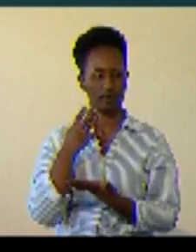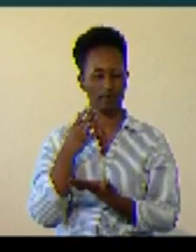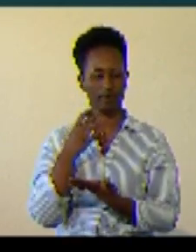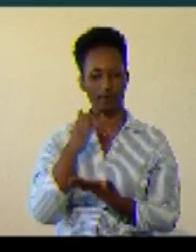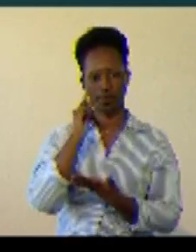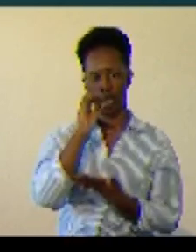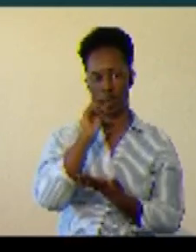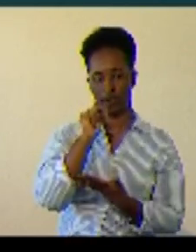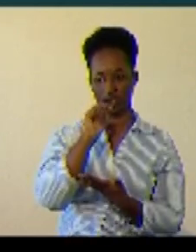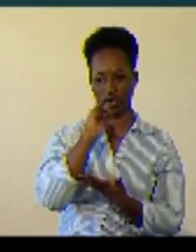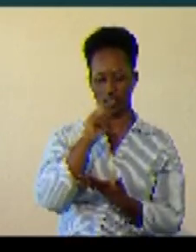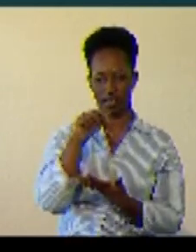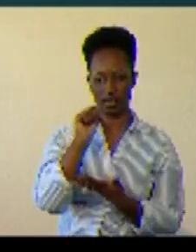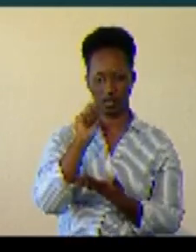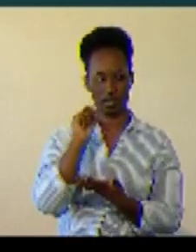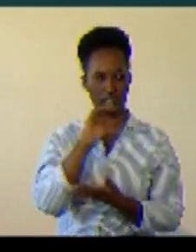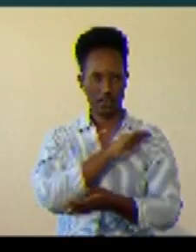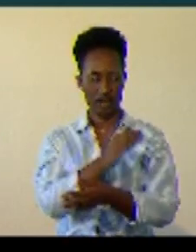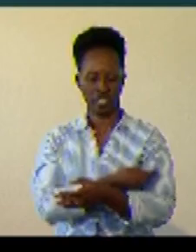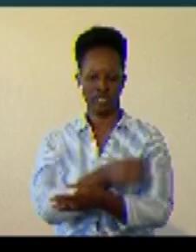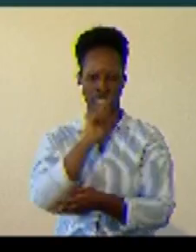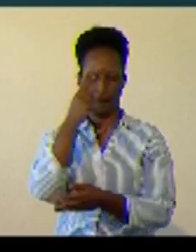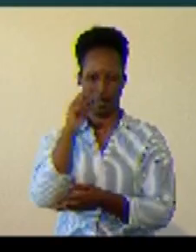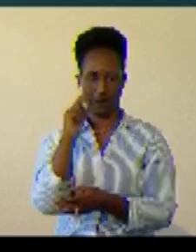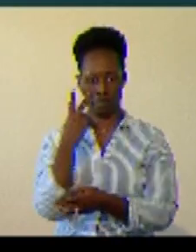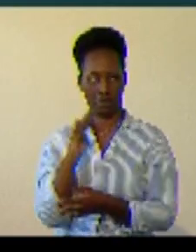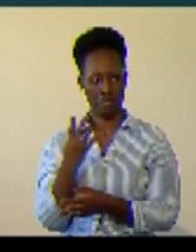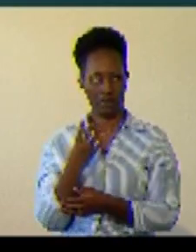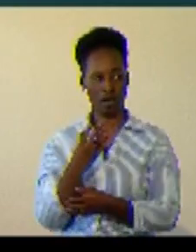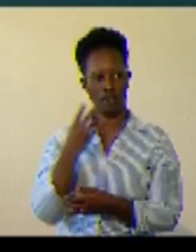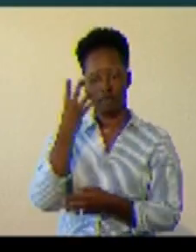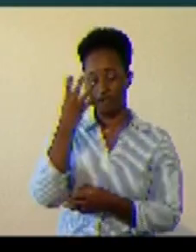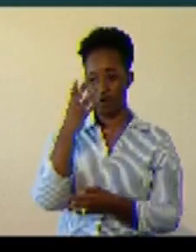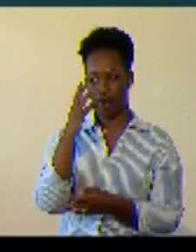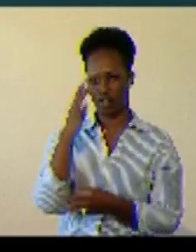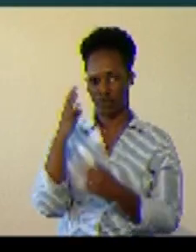ionization energy, second, third, and fourth. For sodium, it is 494,